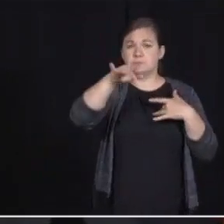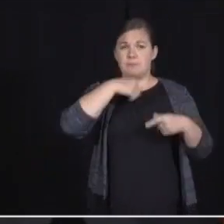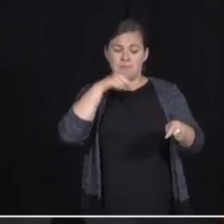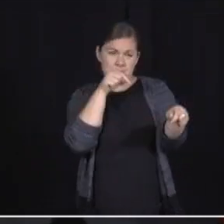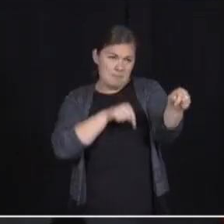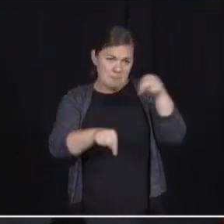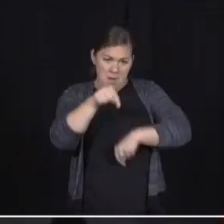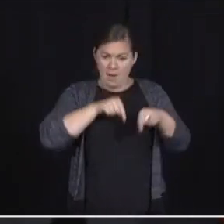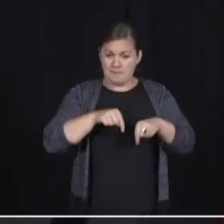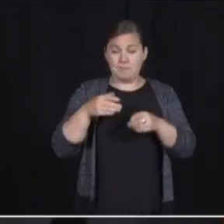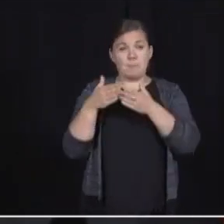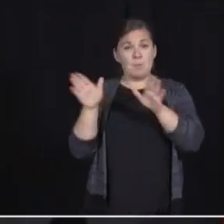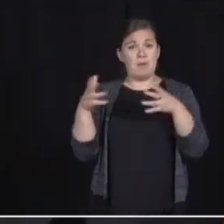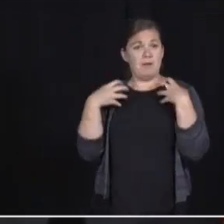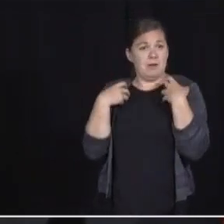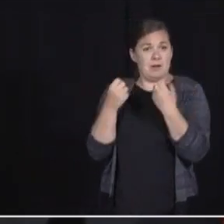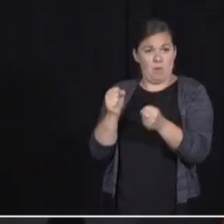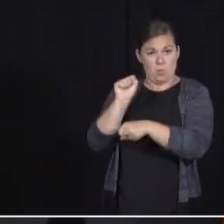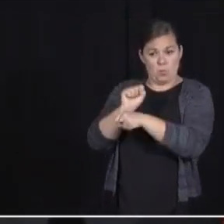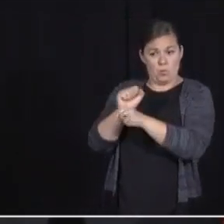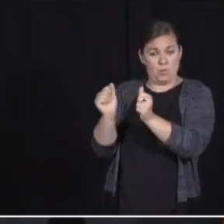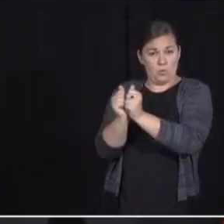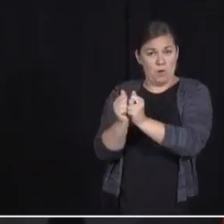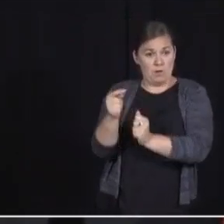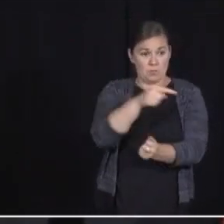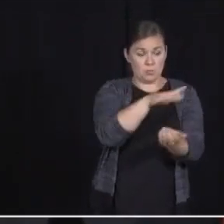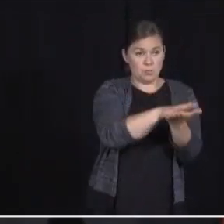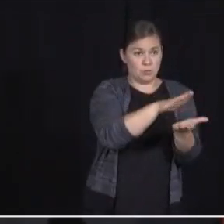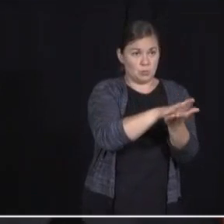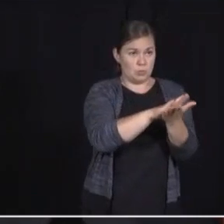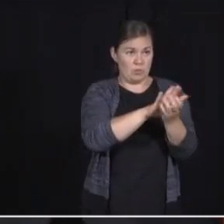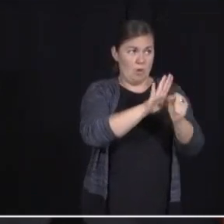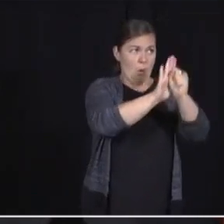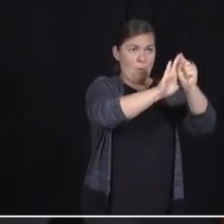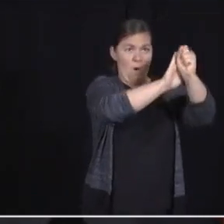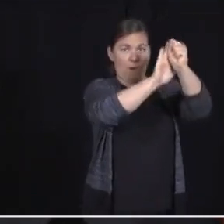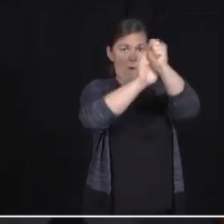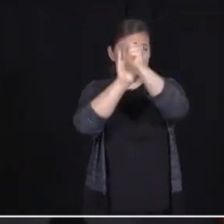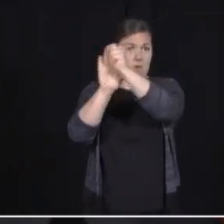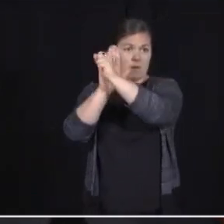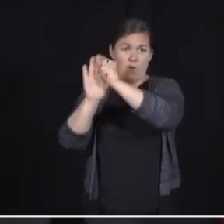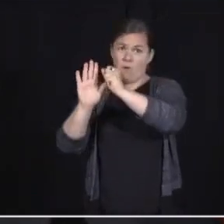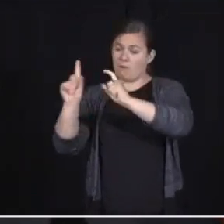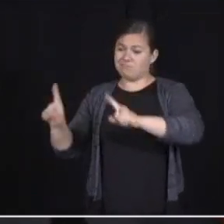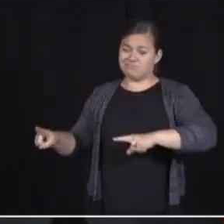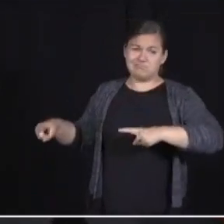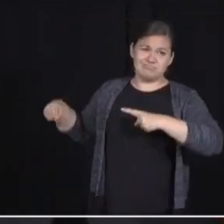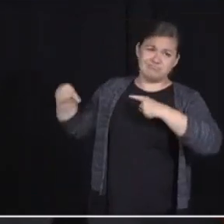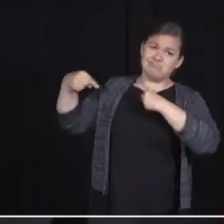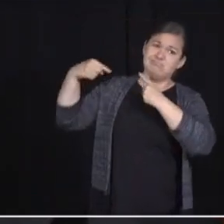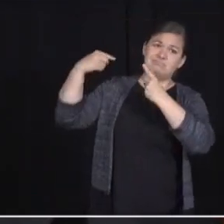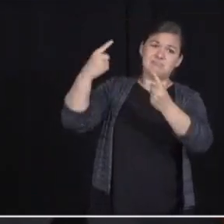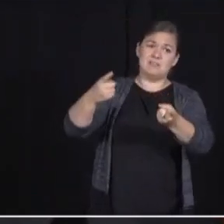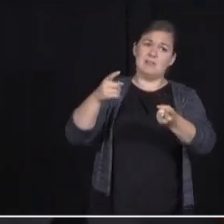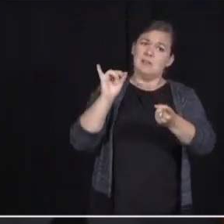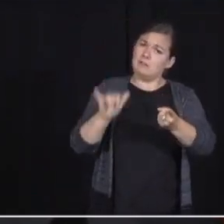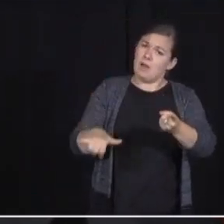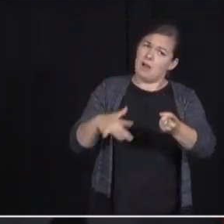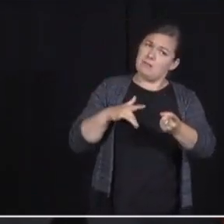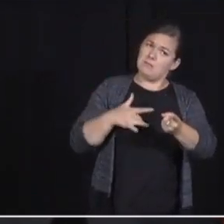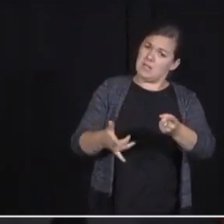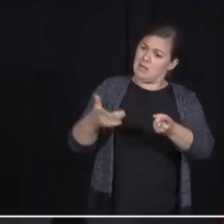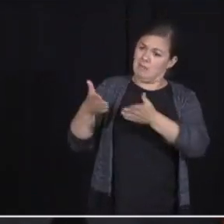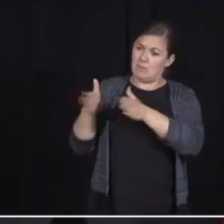worked with schools locally for many years. It's one of the common things that public health units do, working